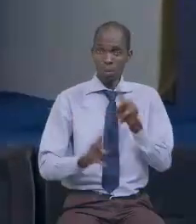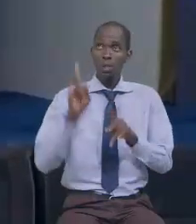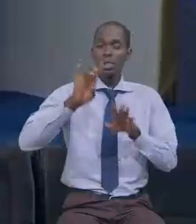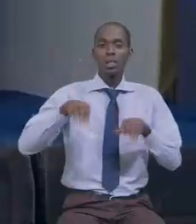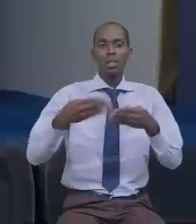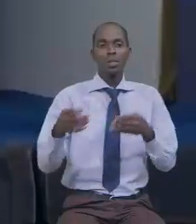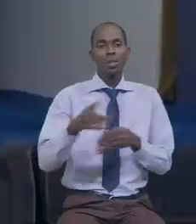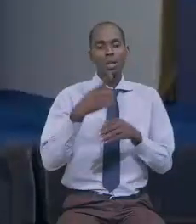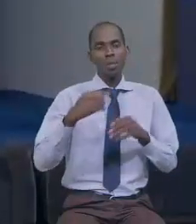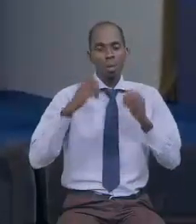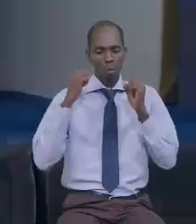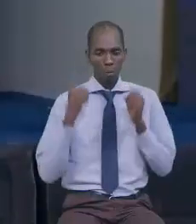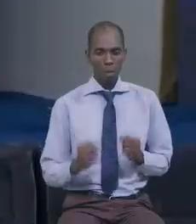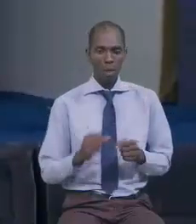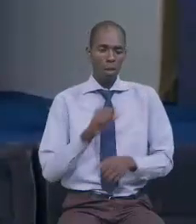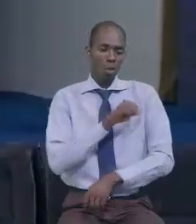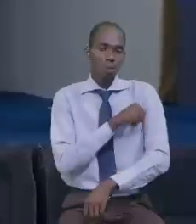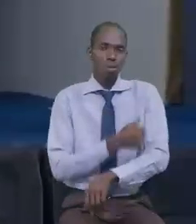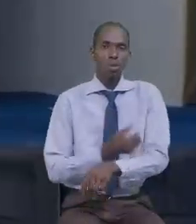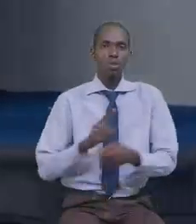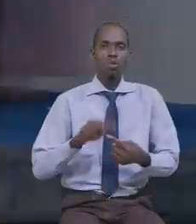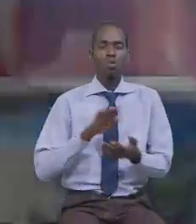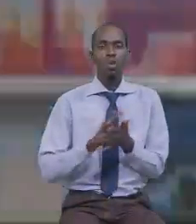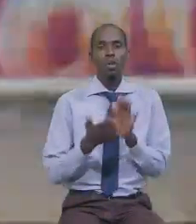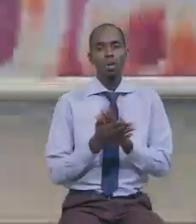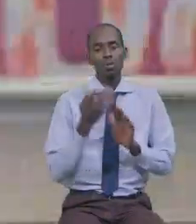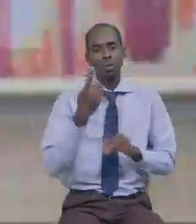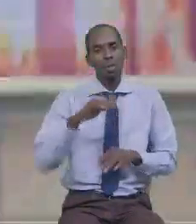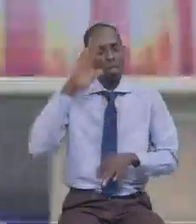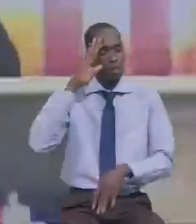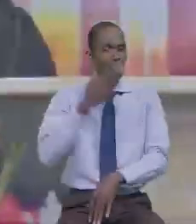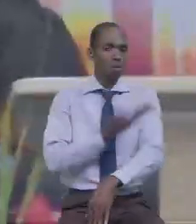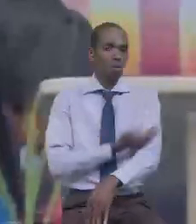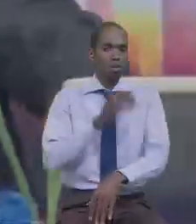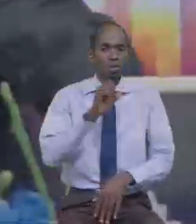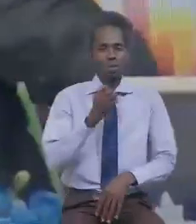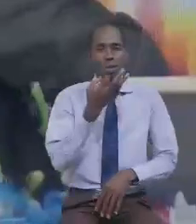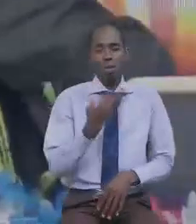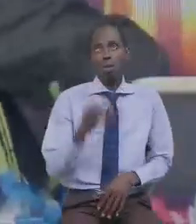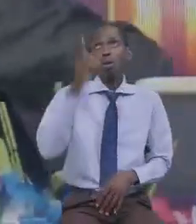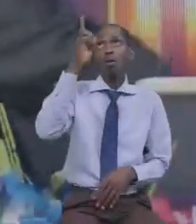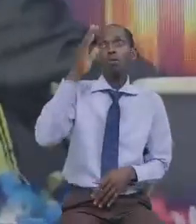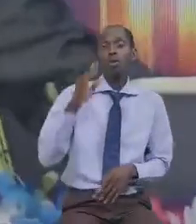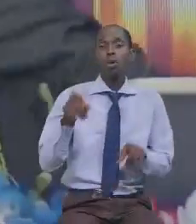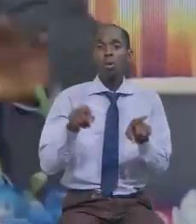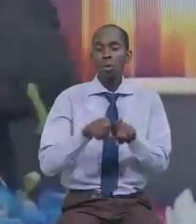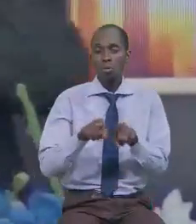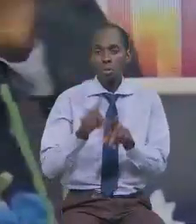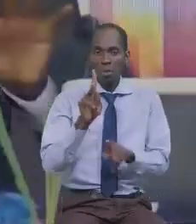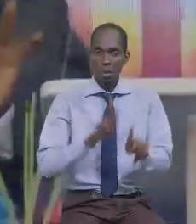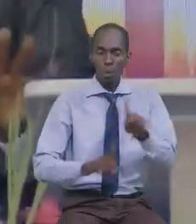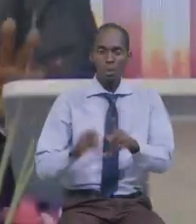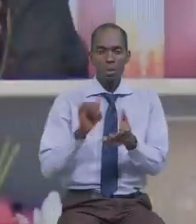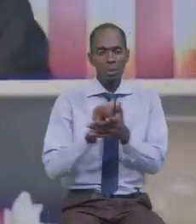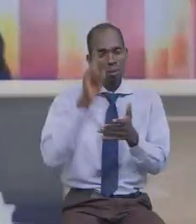authority to become the sons of God. Even the people that believe in his name. And